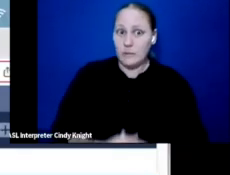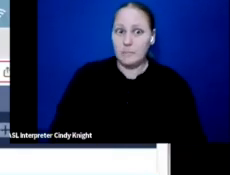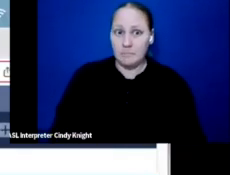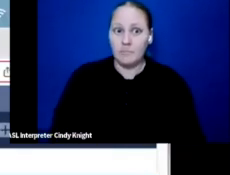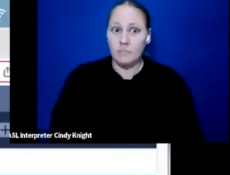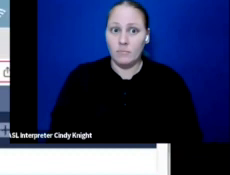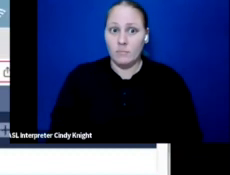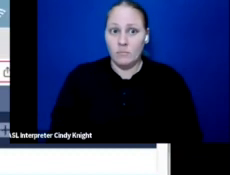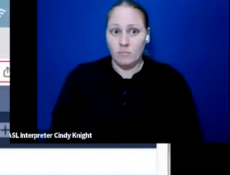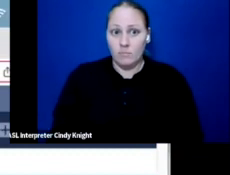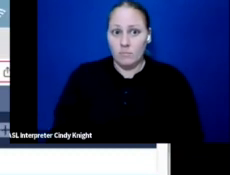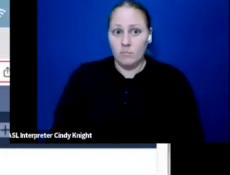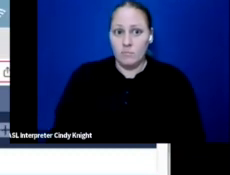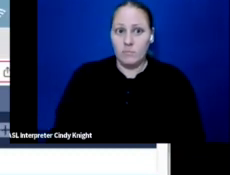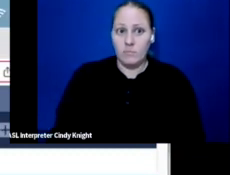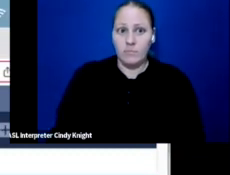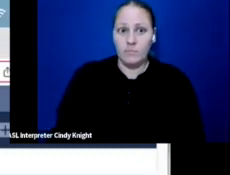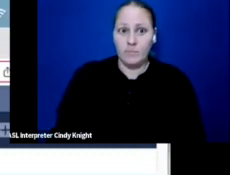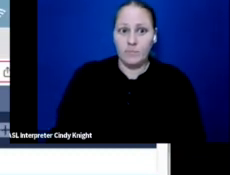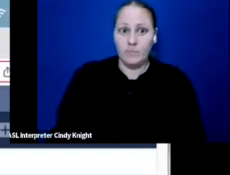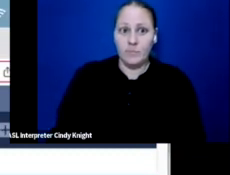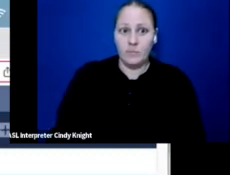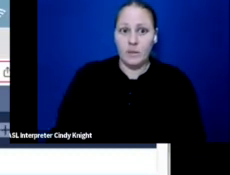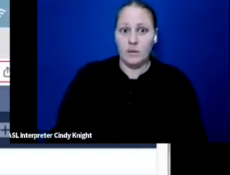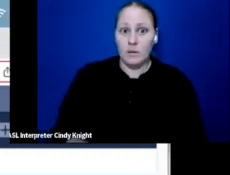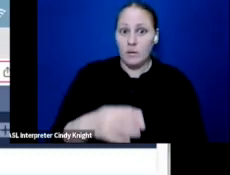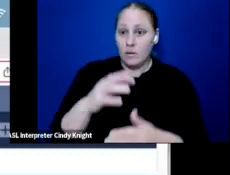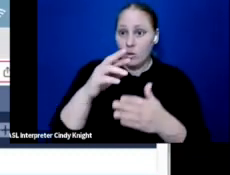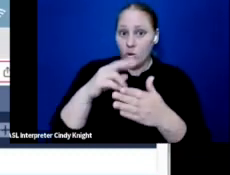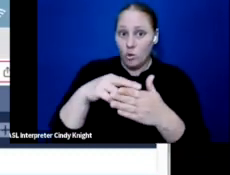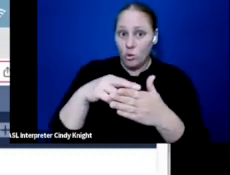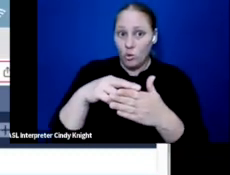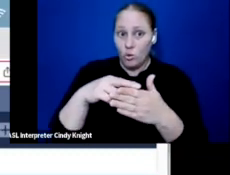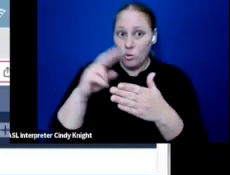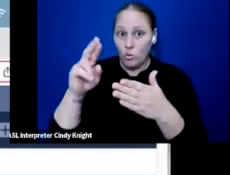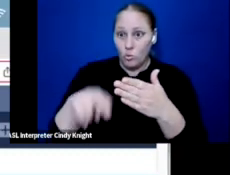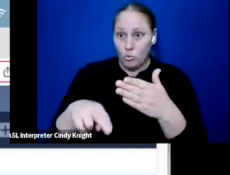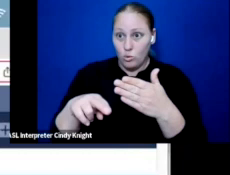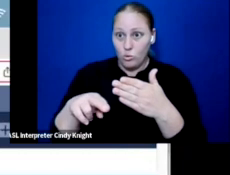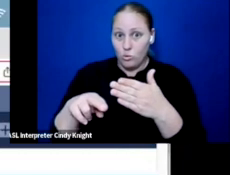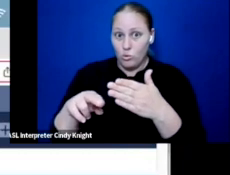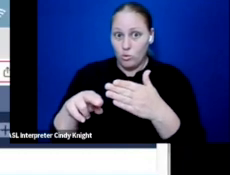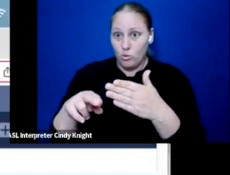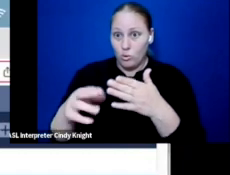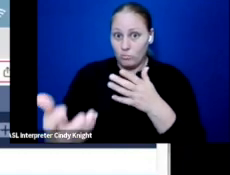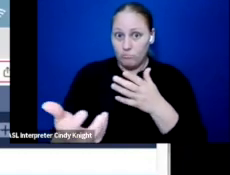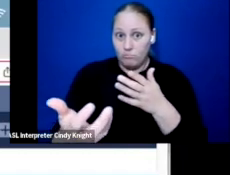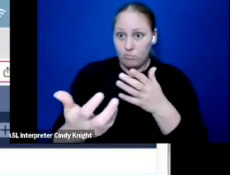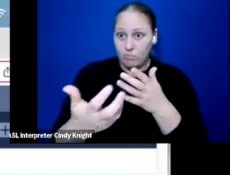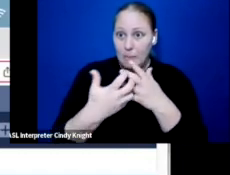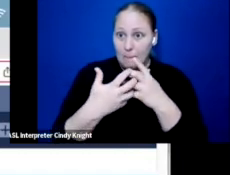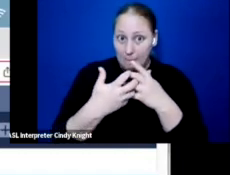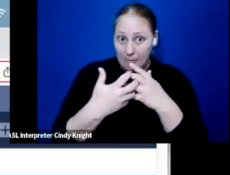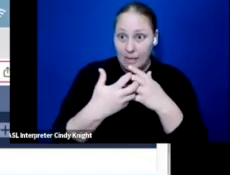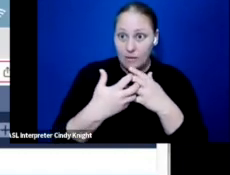in. And if you do find a search result that is consistent with what you would like to provide the help